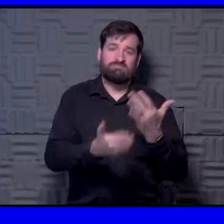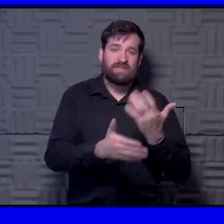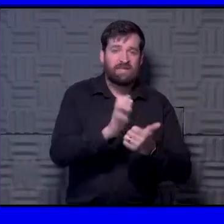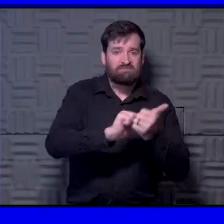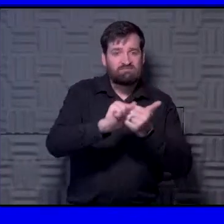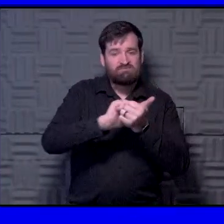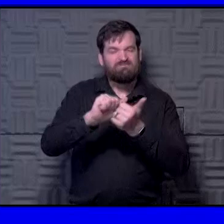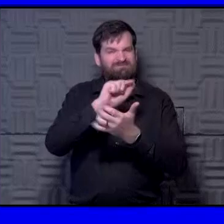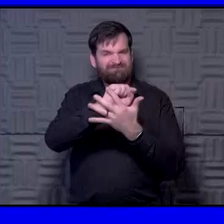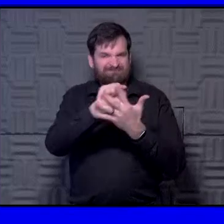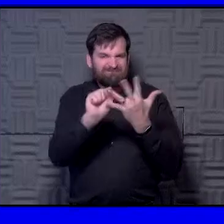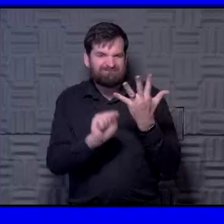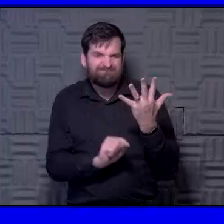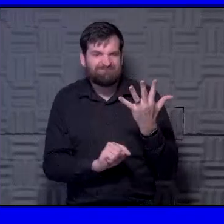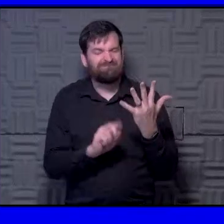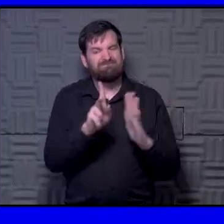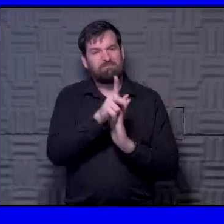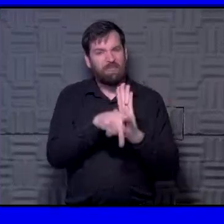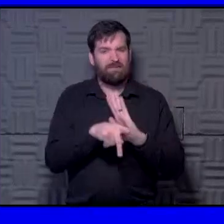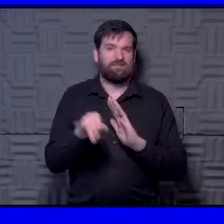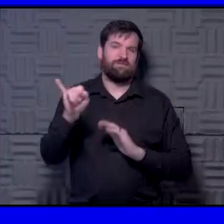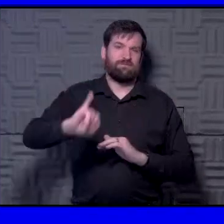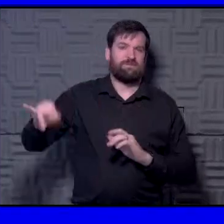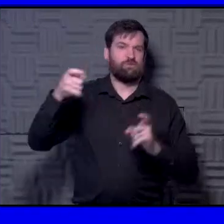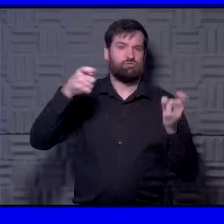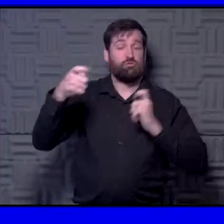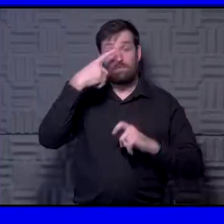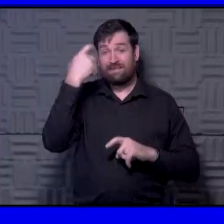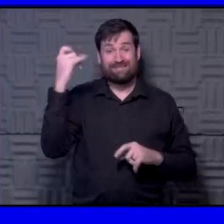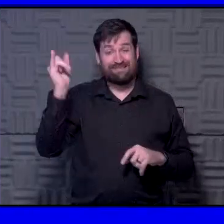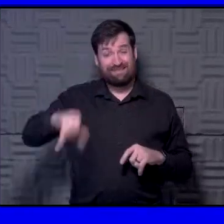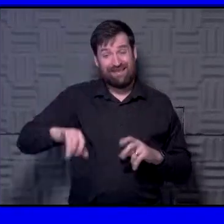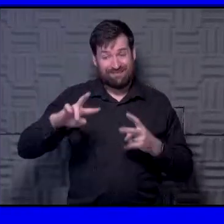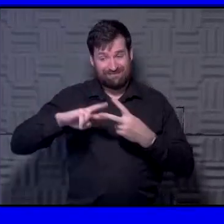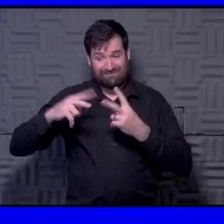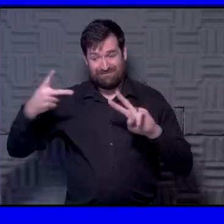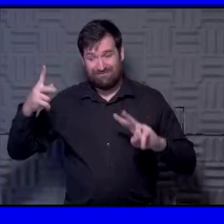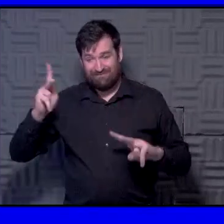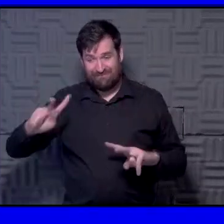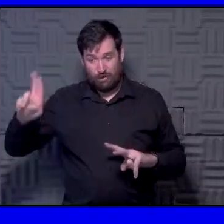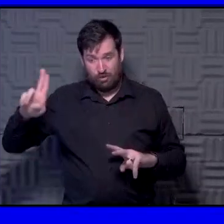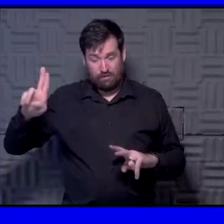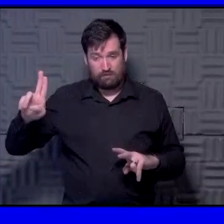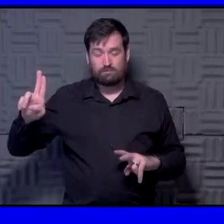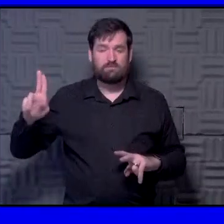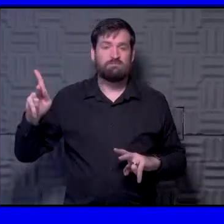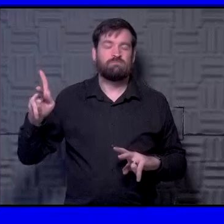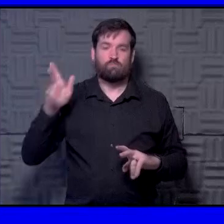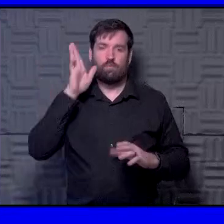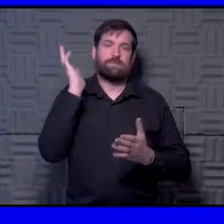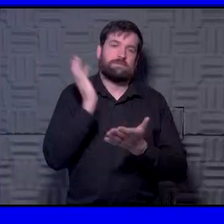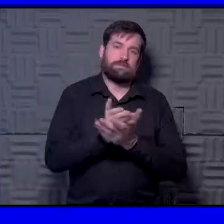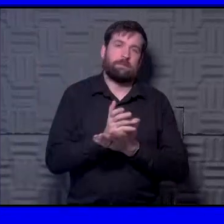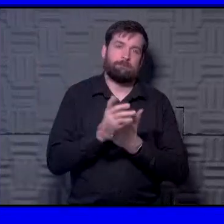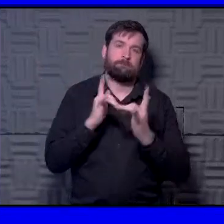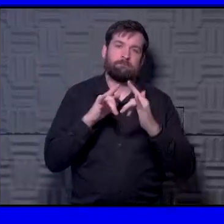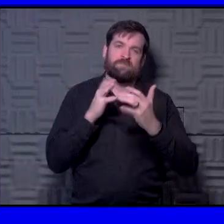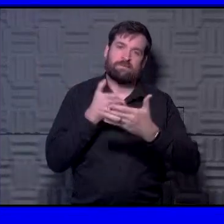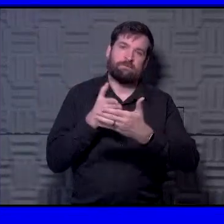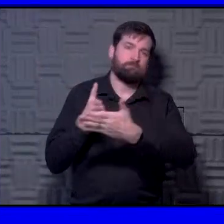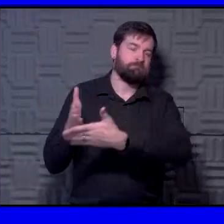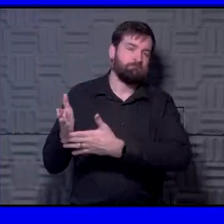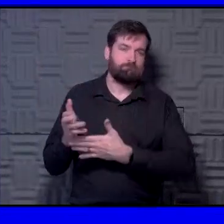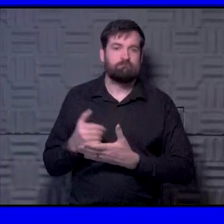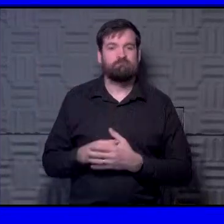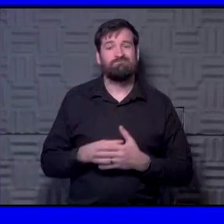hygiene, doing all those things, those pillars of infection control, because even that variant is going to be stopped. A lot of this is